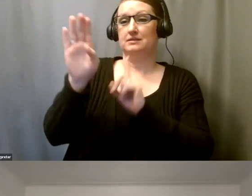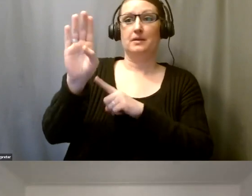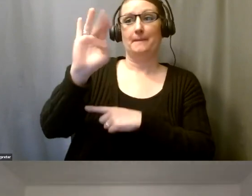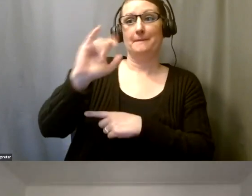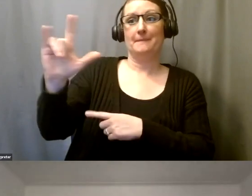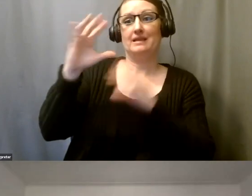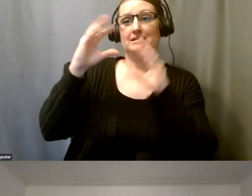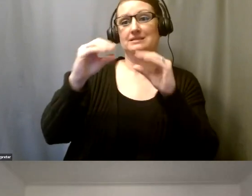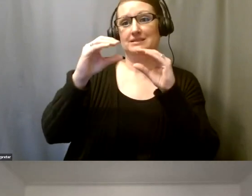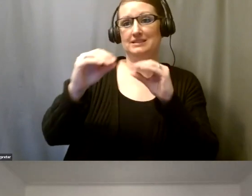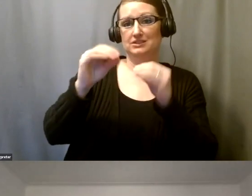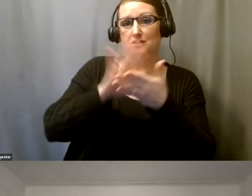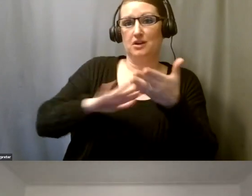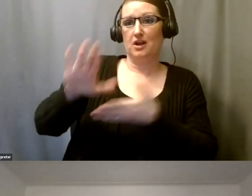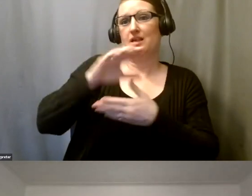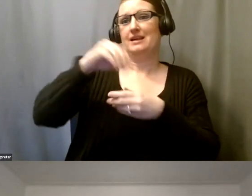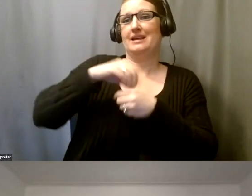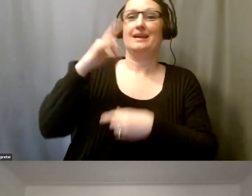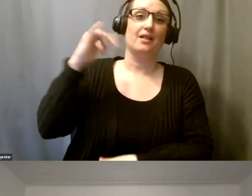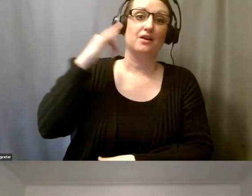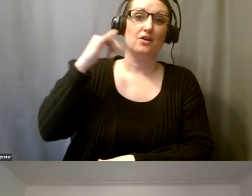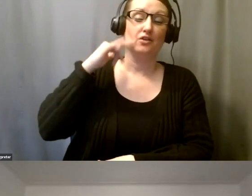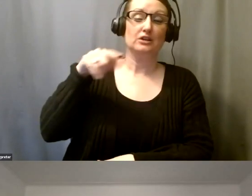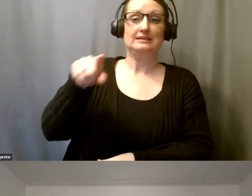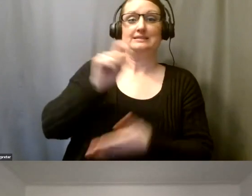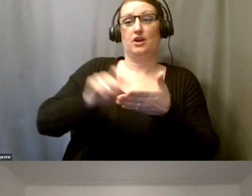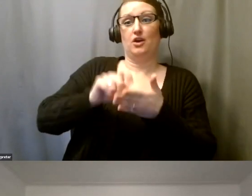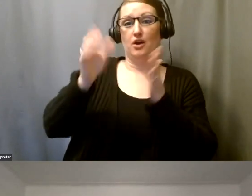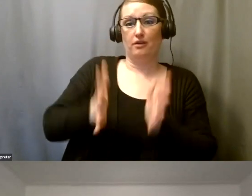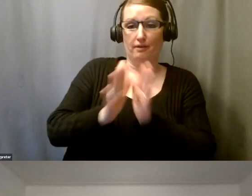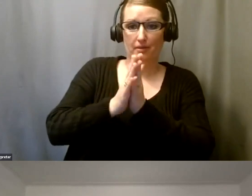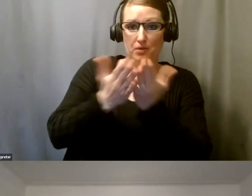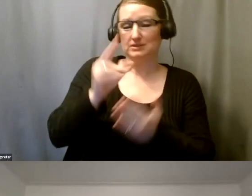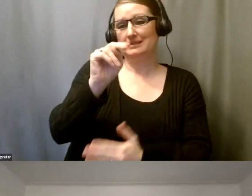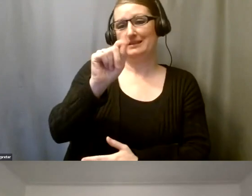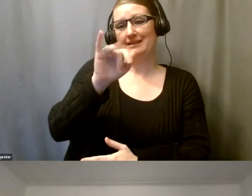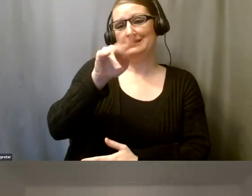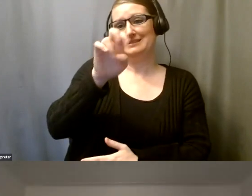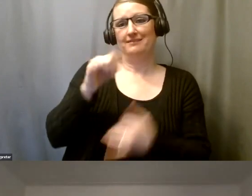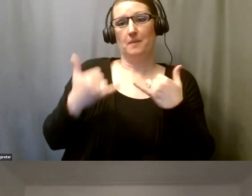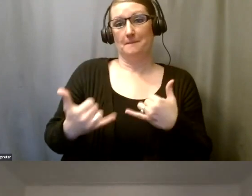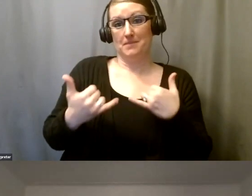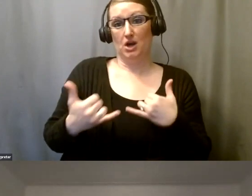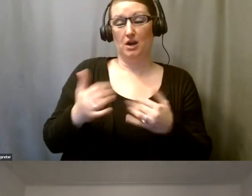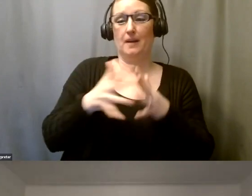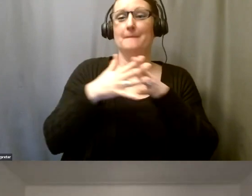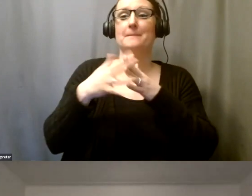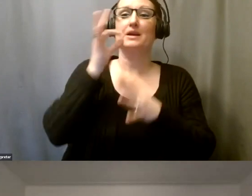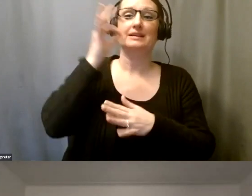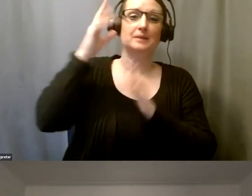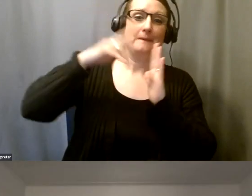Pitzer College in Claremont, California. He is the author of the books Native Moderns, American Indian Paintings,